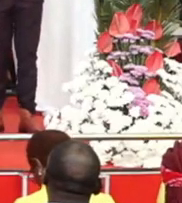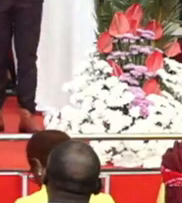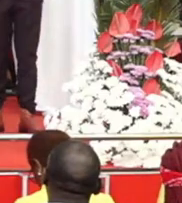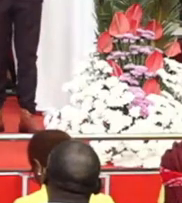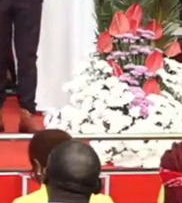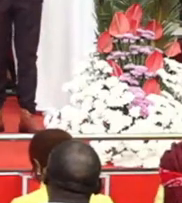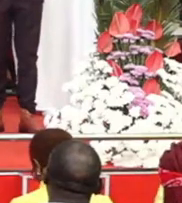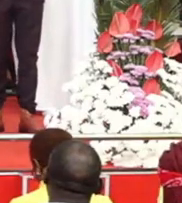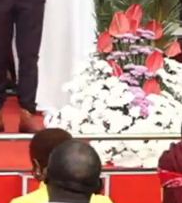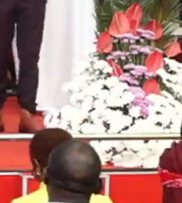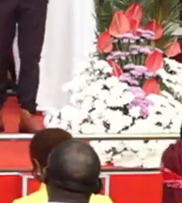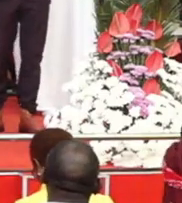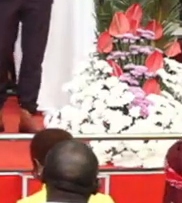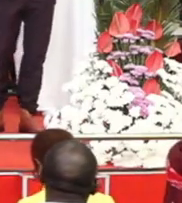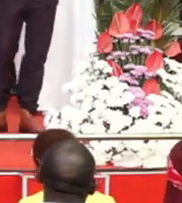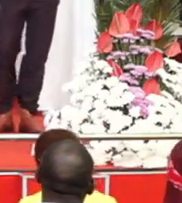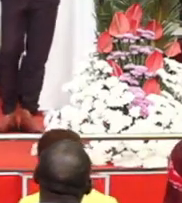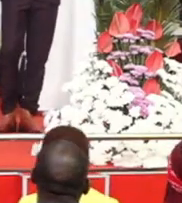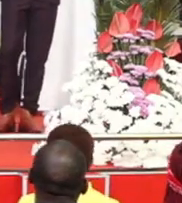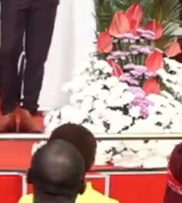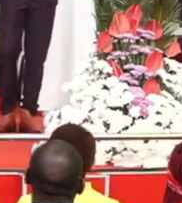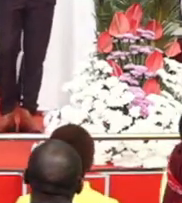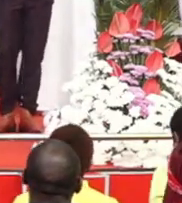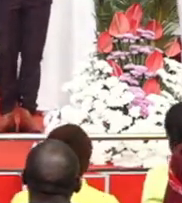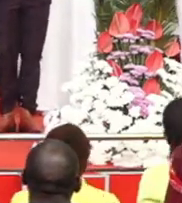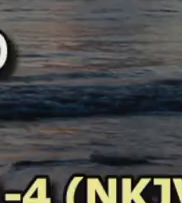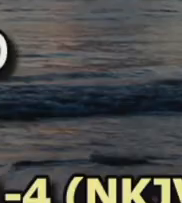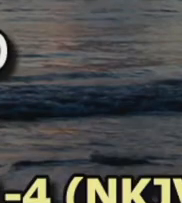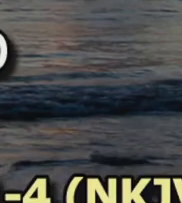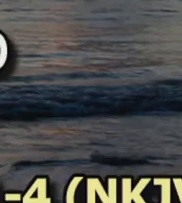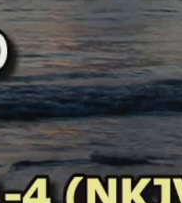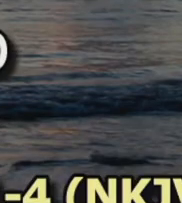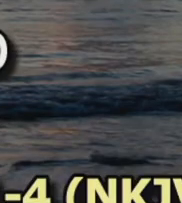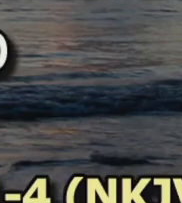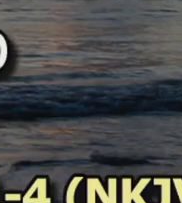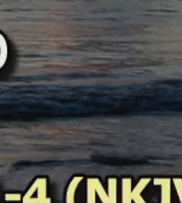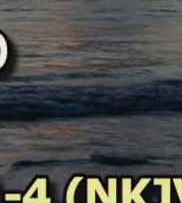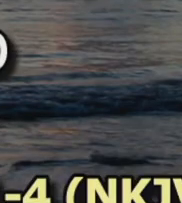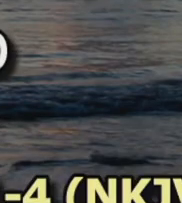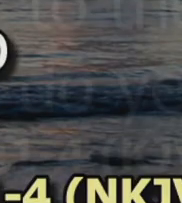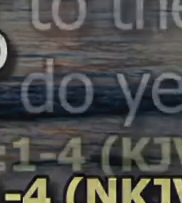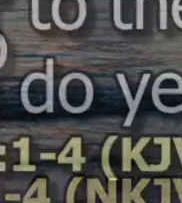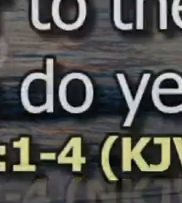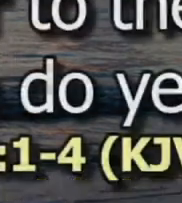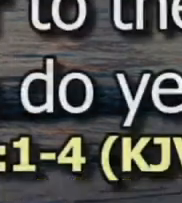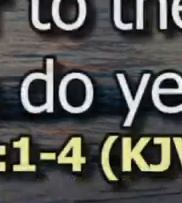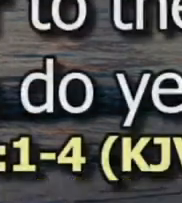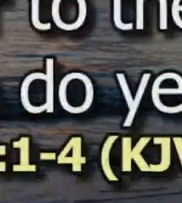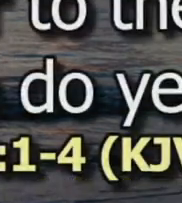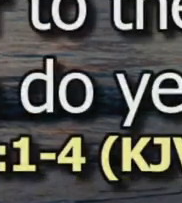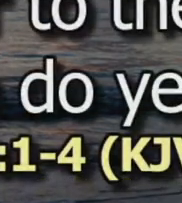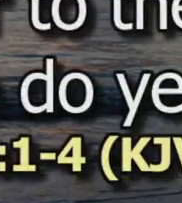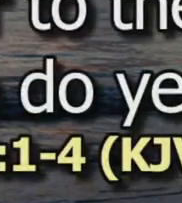First Corinthians 16, verse 1 to 4, in the King